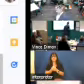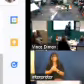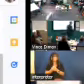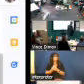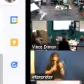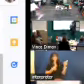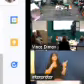says to skip her. Okay, we'll skip